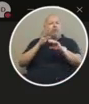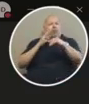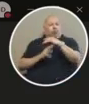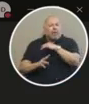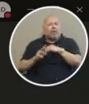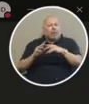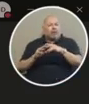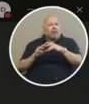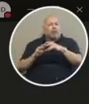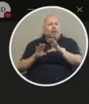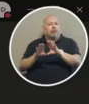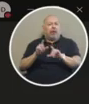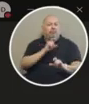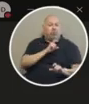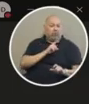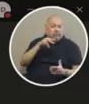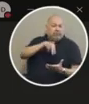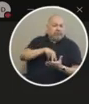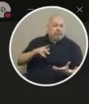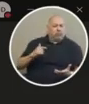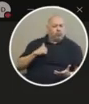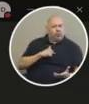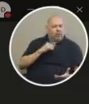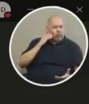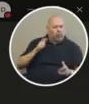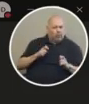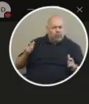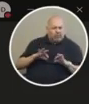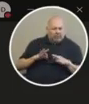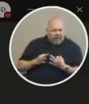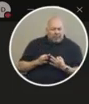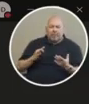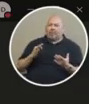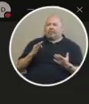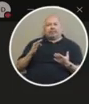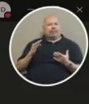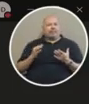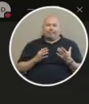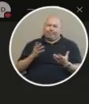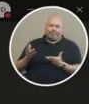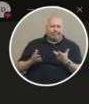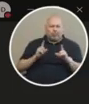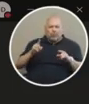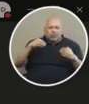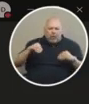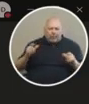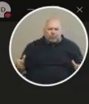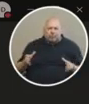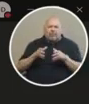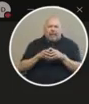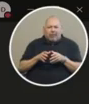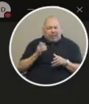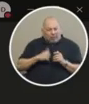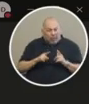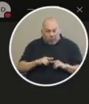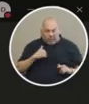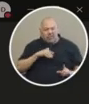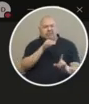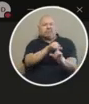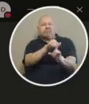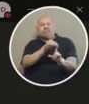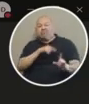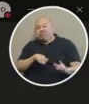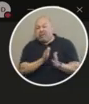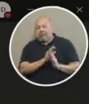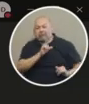stores. We know that there's large family units that are going to shop together. Is there any way that we can